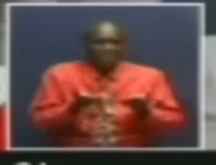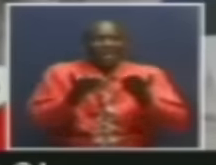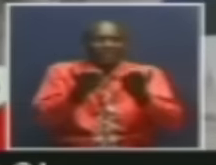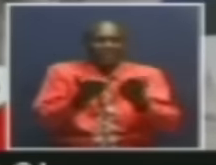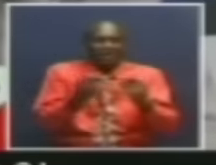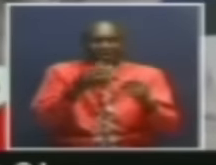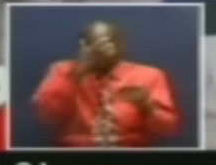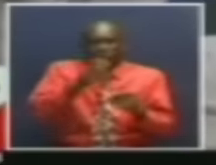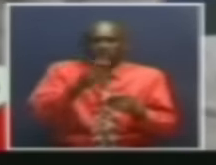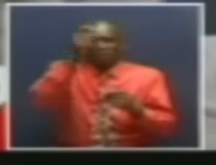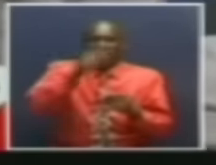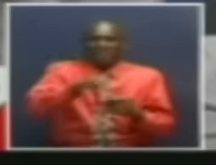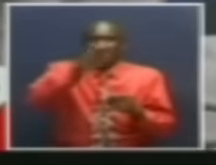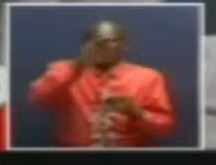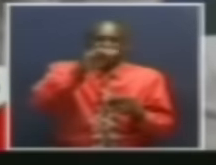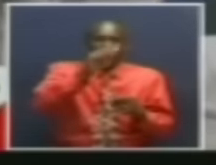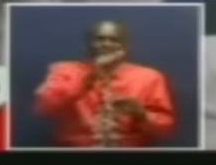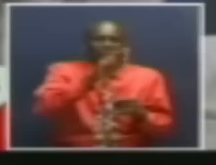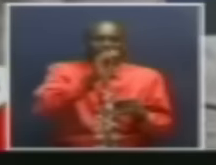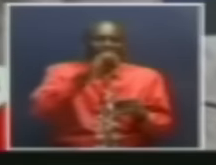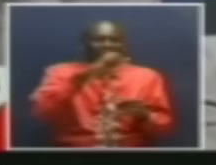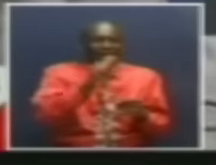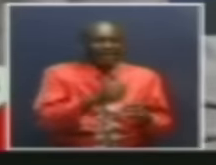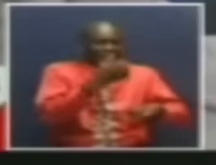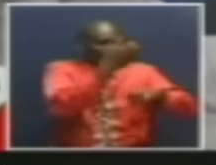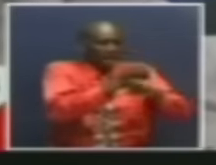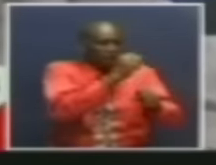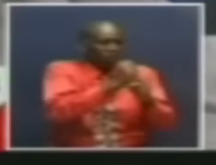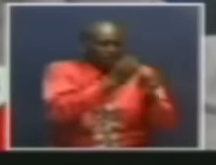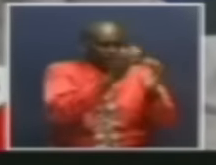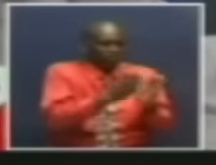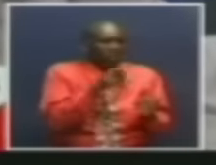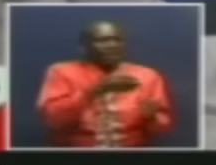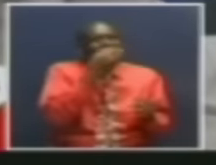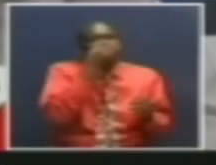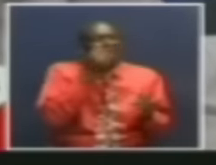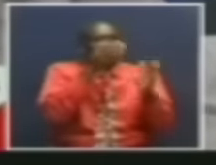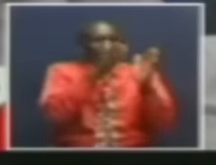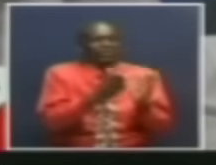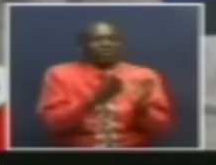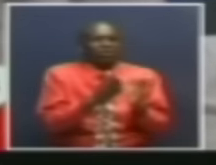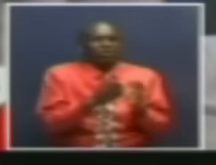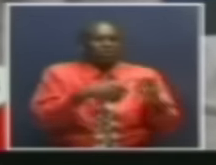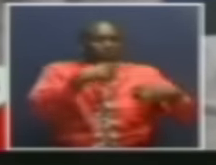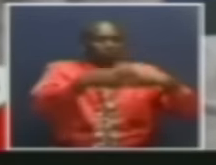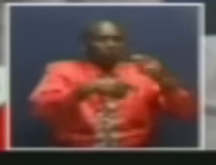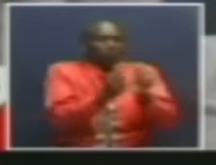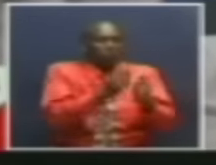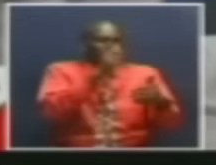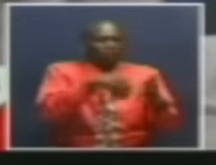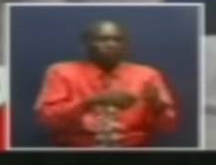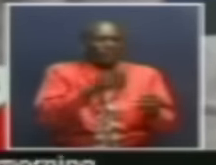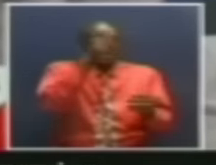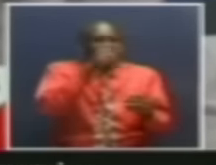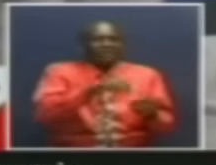because Justice Maraga is a hands-on person, he is the best suited to continue with what